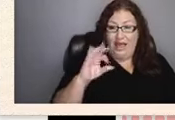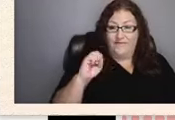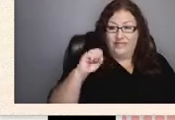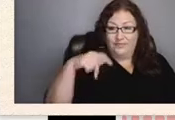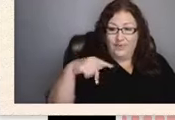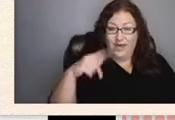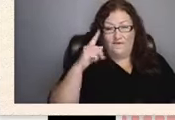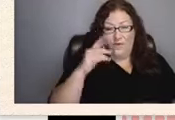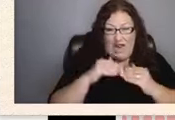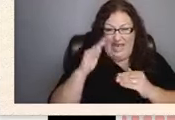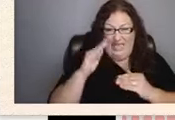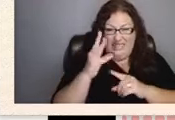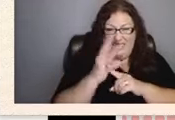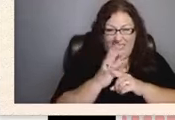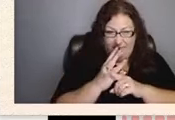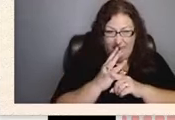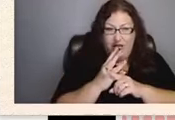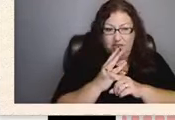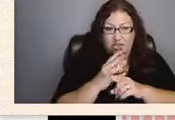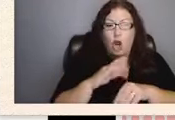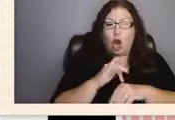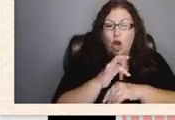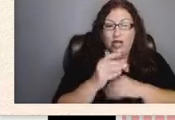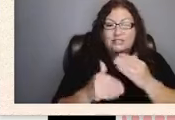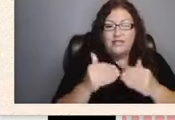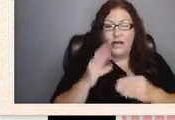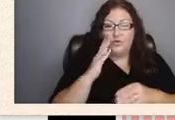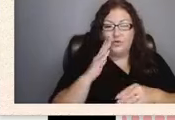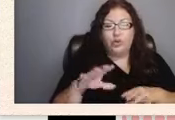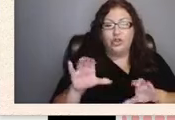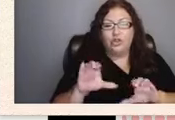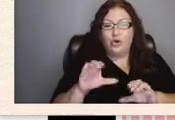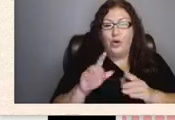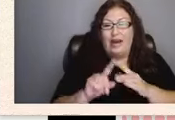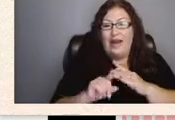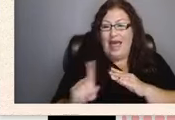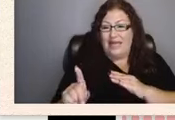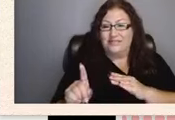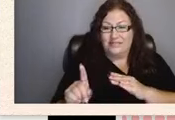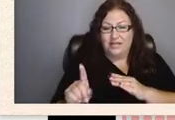6 months, Early Steps will administer an exit evaluation,